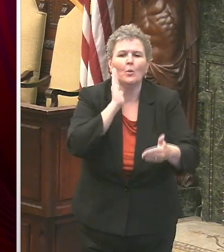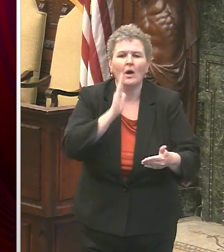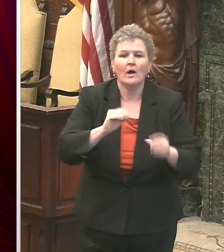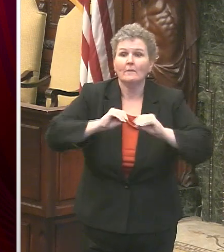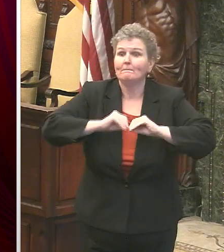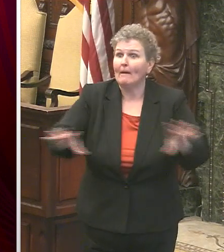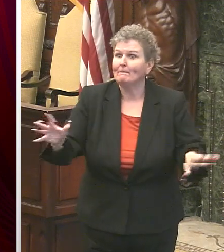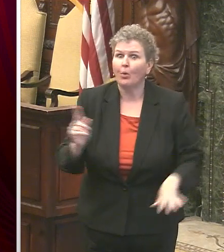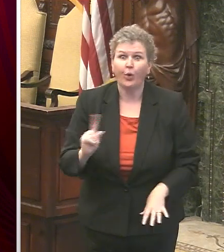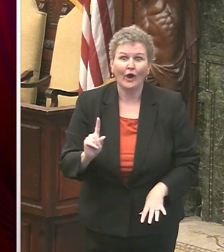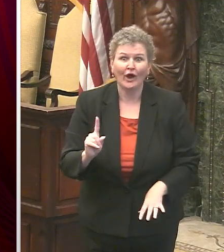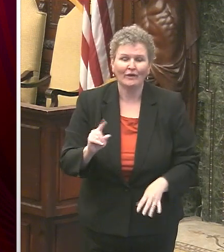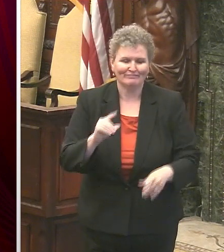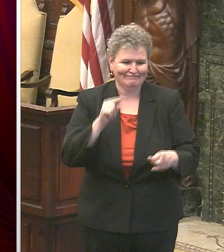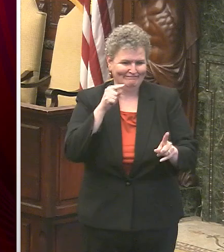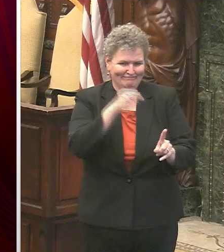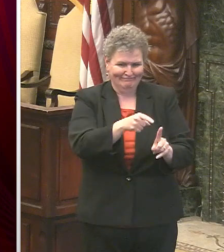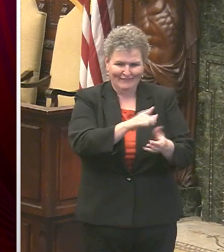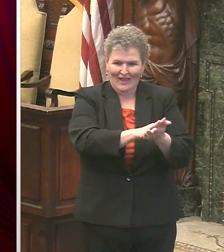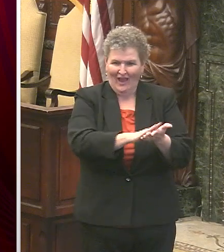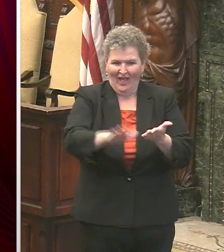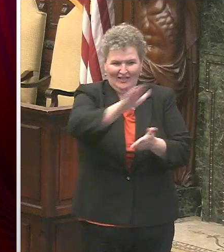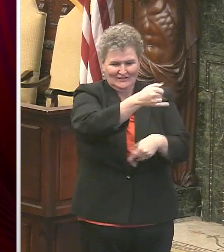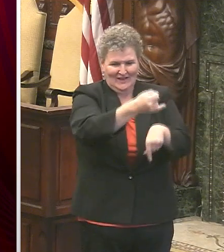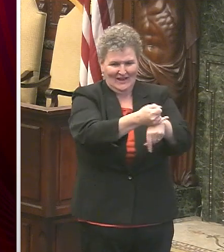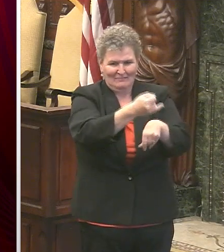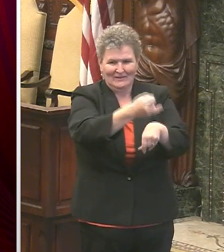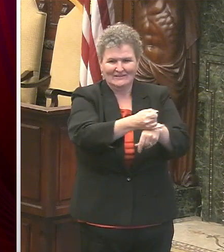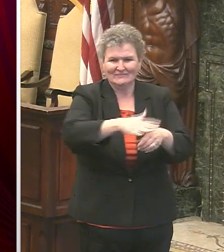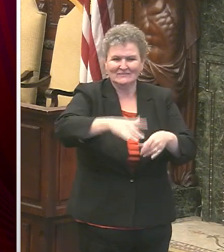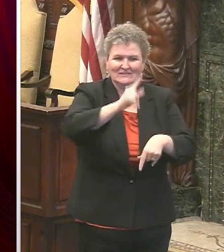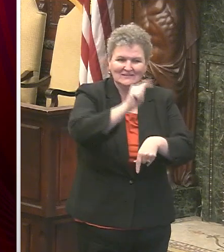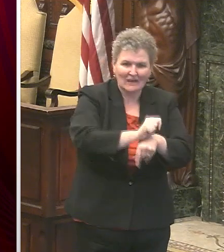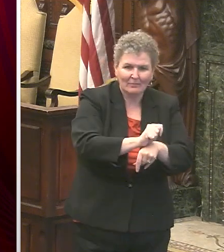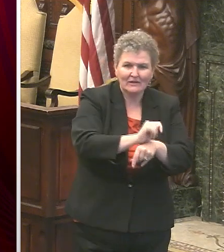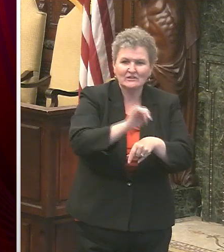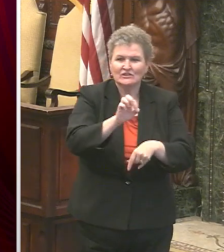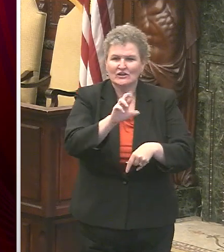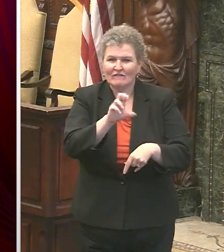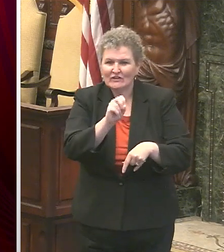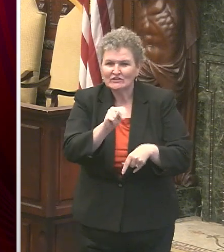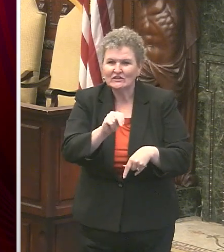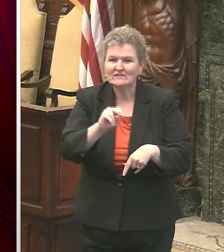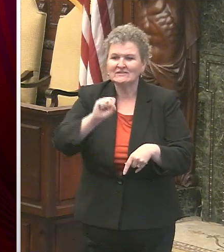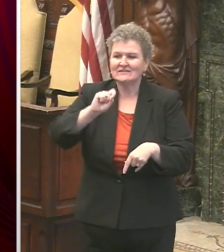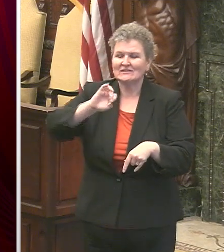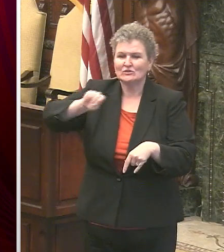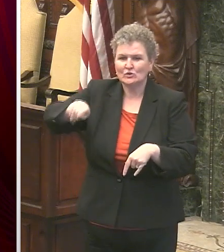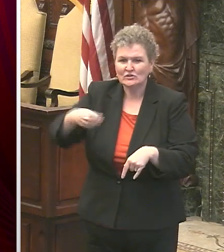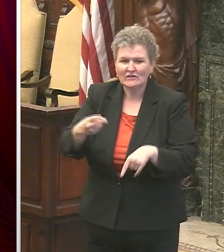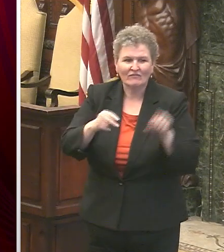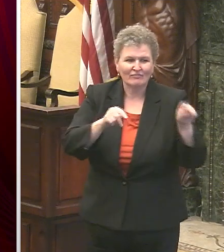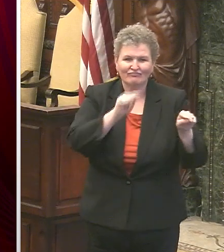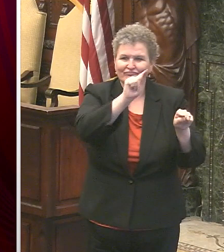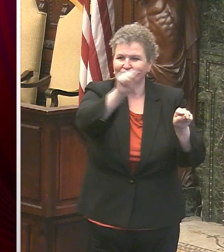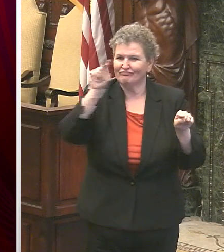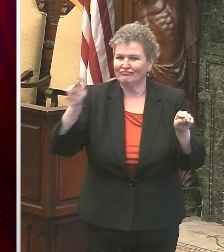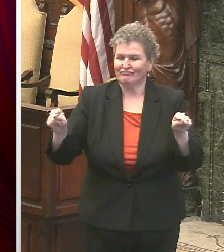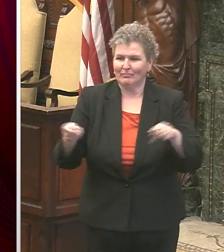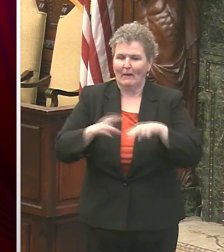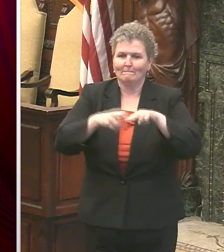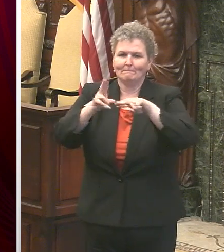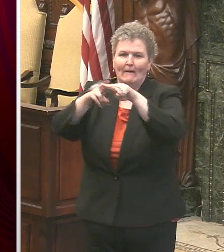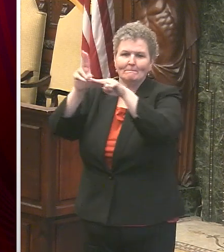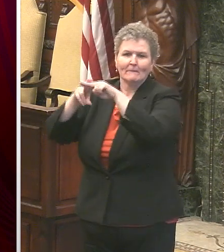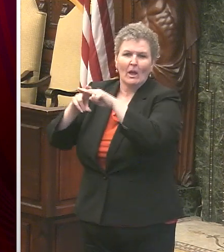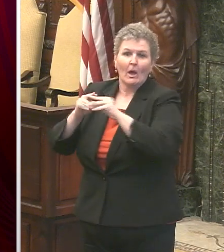spread in the college campuses in the city, including Temple, Jefferson University, and St. Joseph University. We're also seeing more